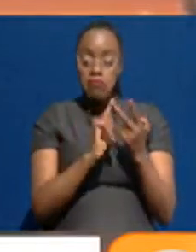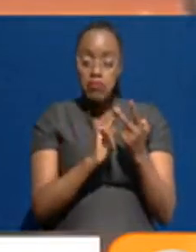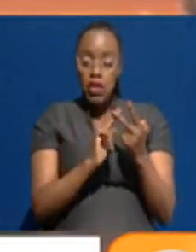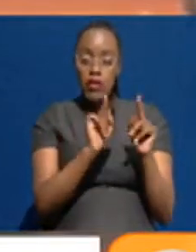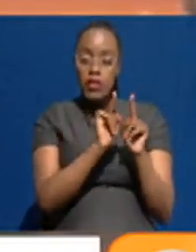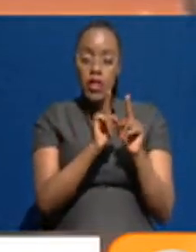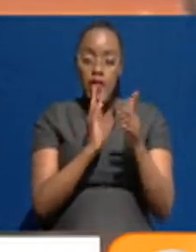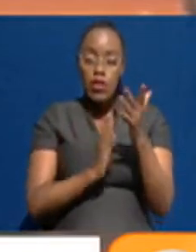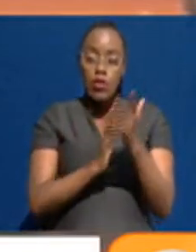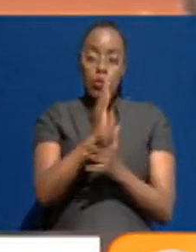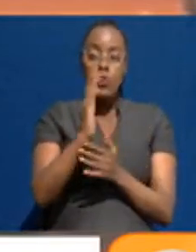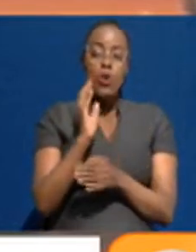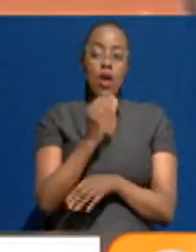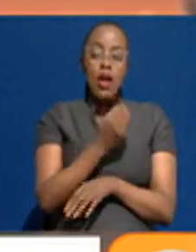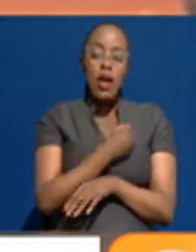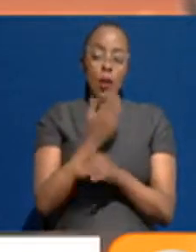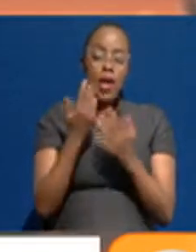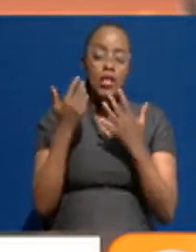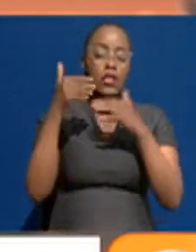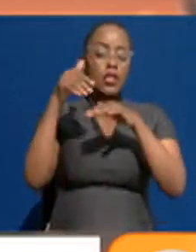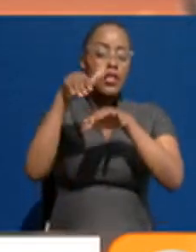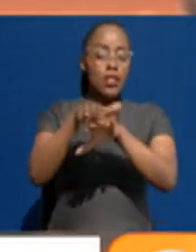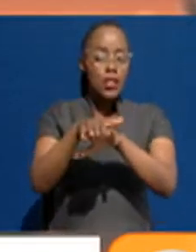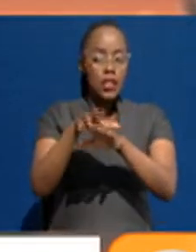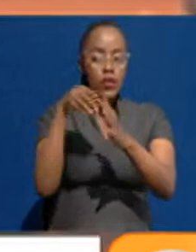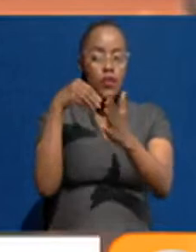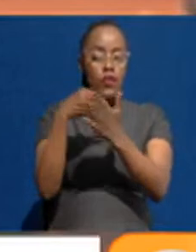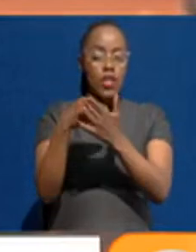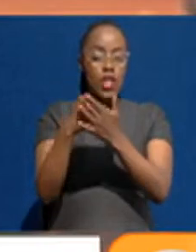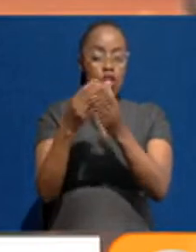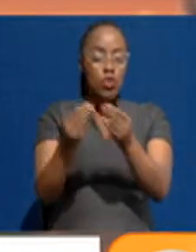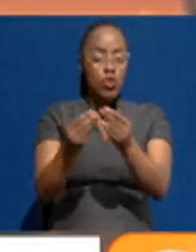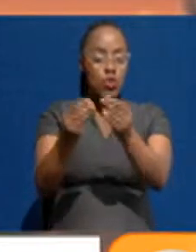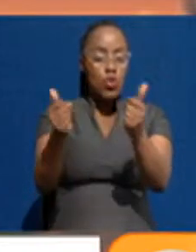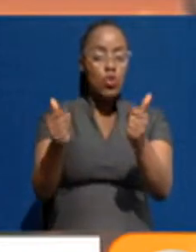through our integrated financial solutions,